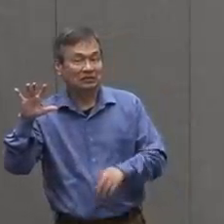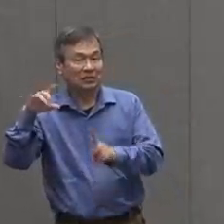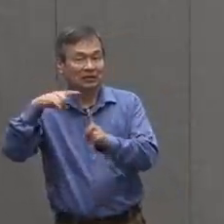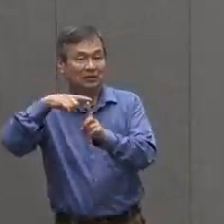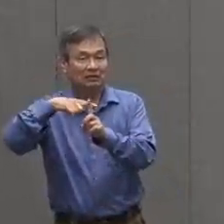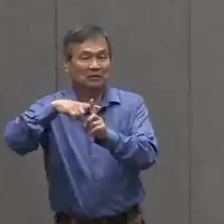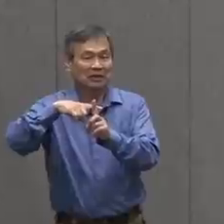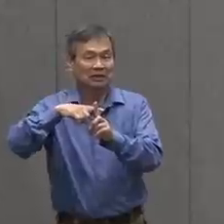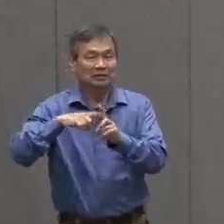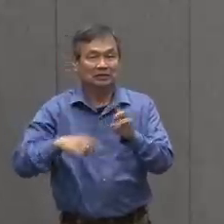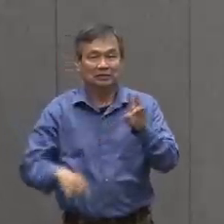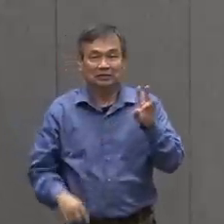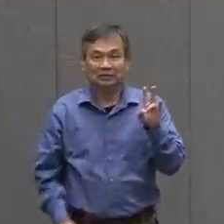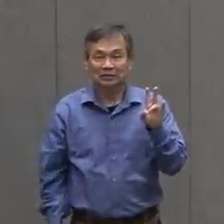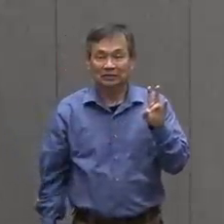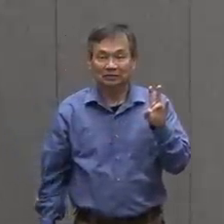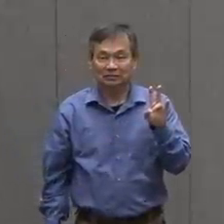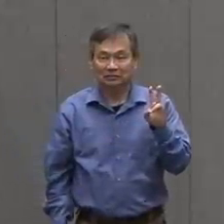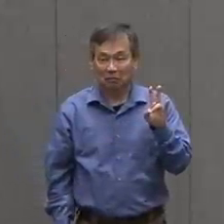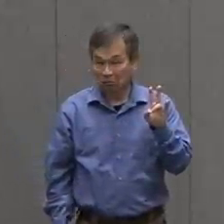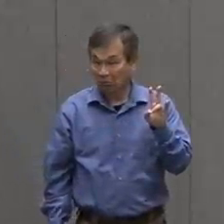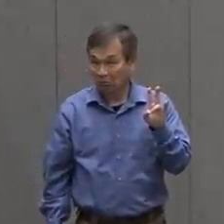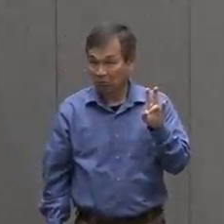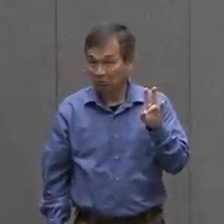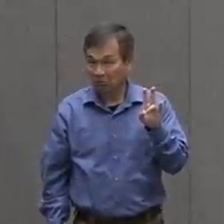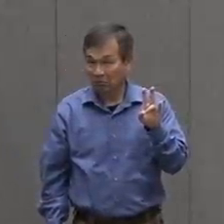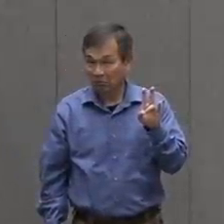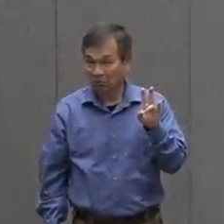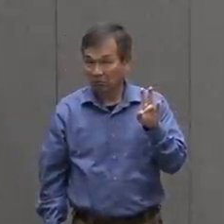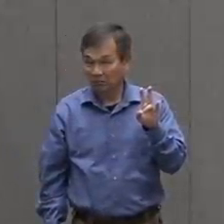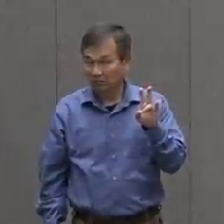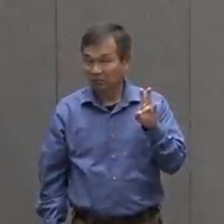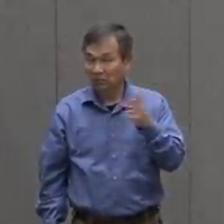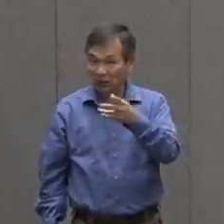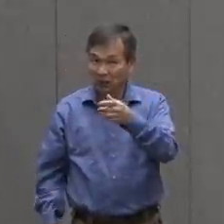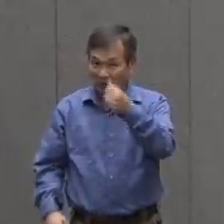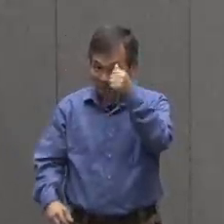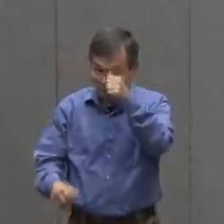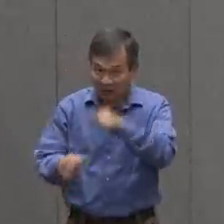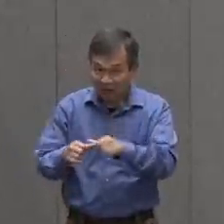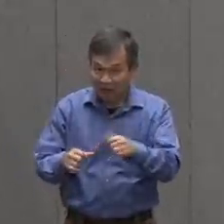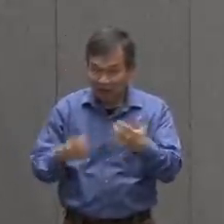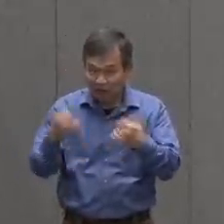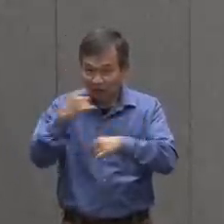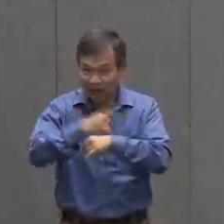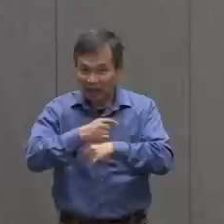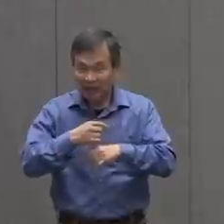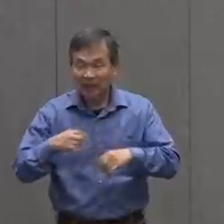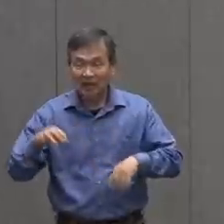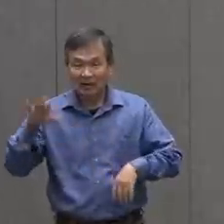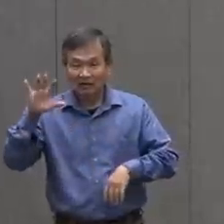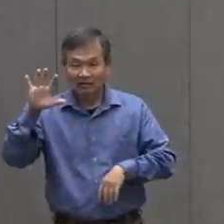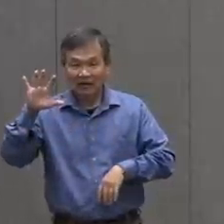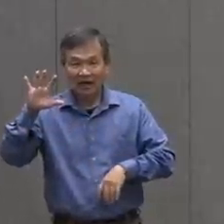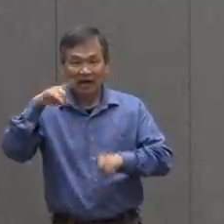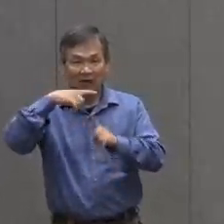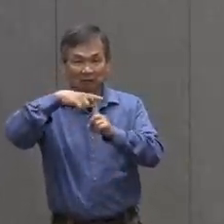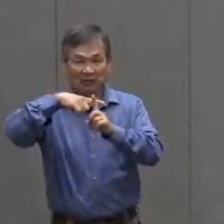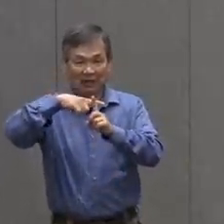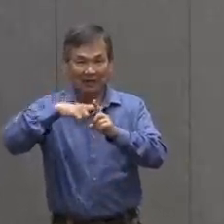5 plus 7. That was one of our math facts today. 5